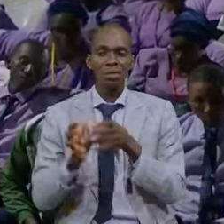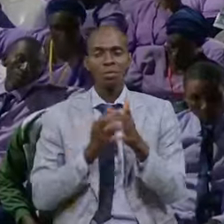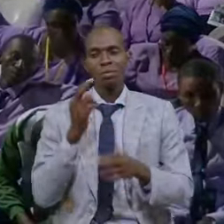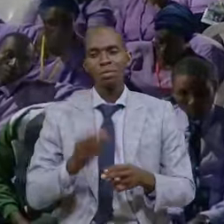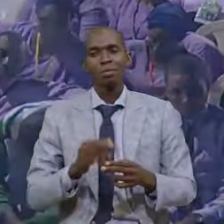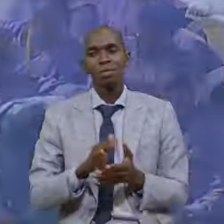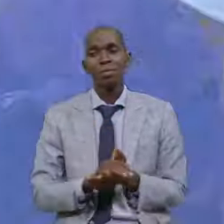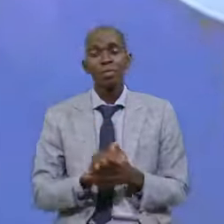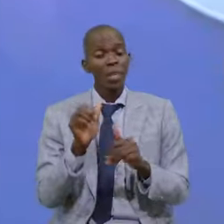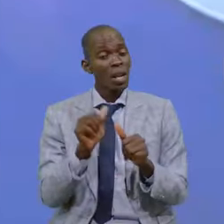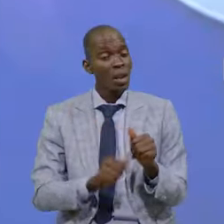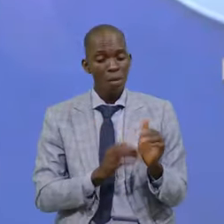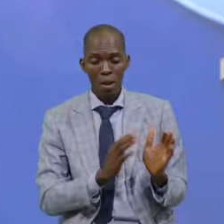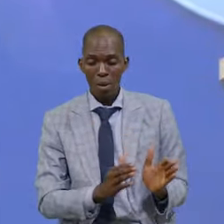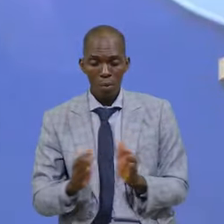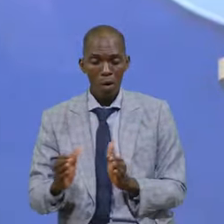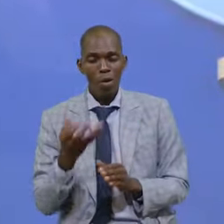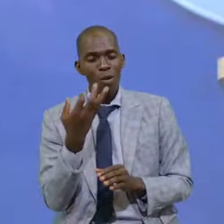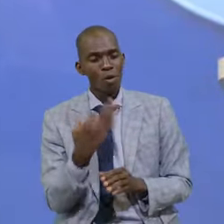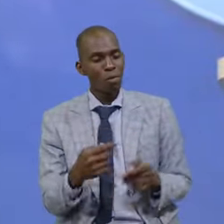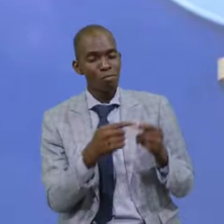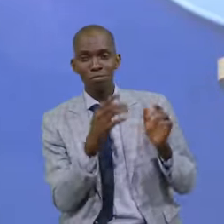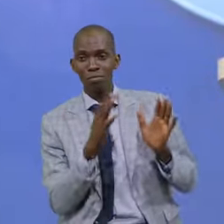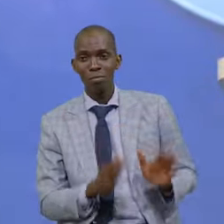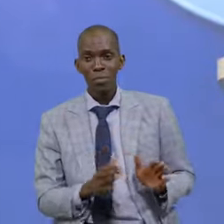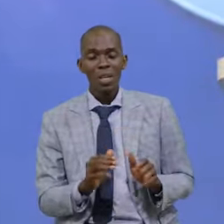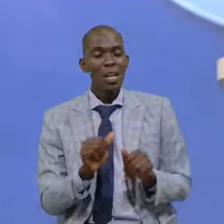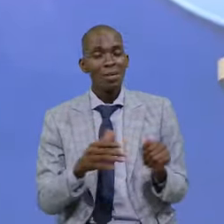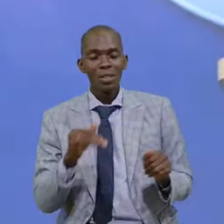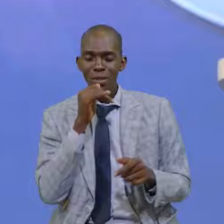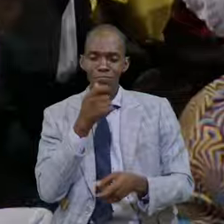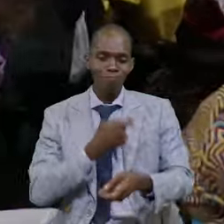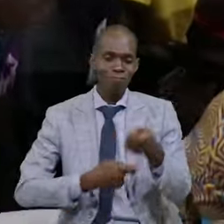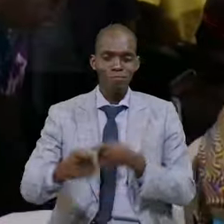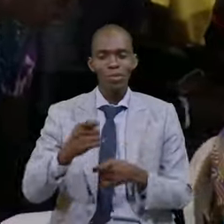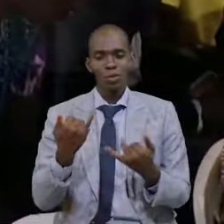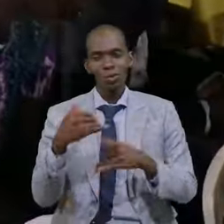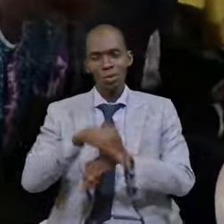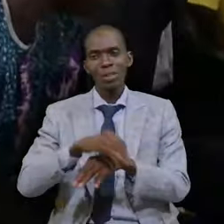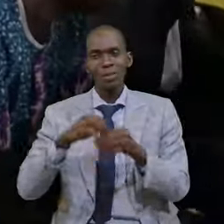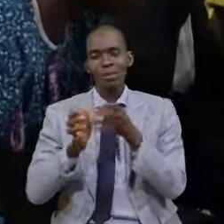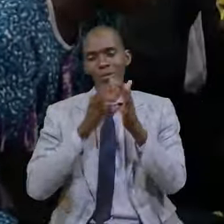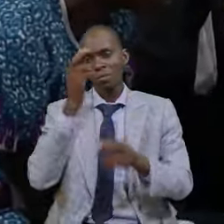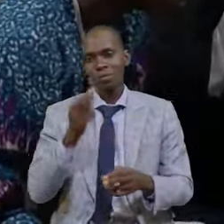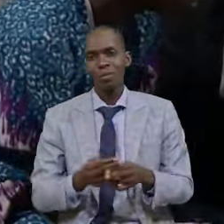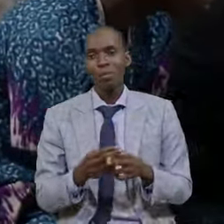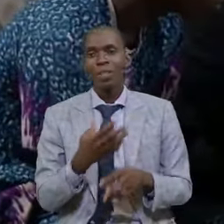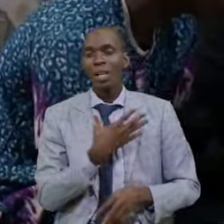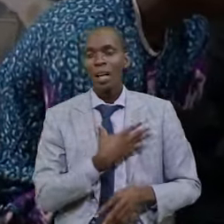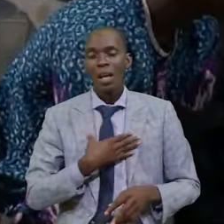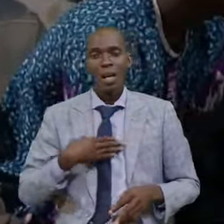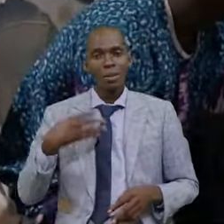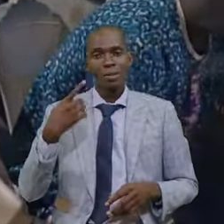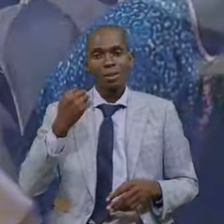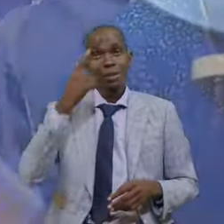Every plan of Potiphar, everything is reversed tonight. And the dream